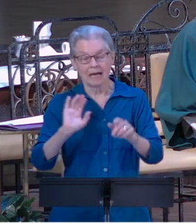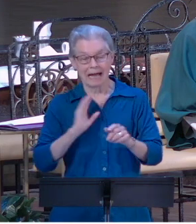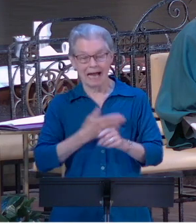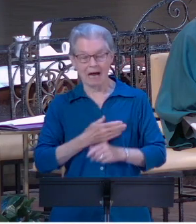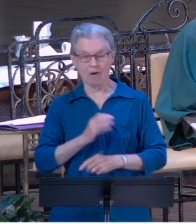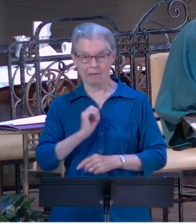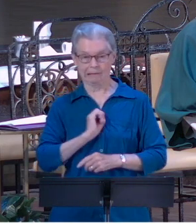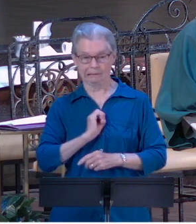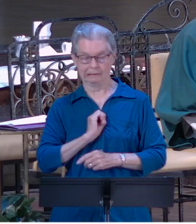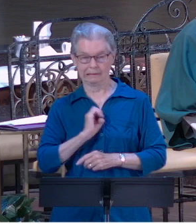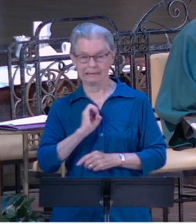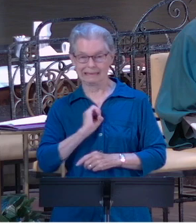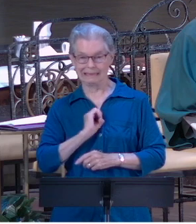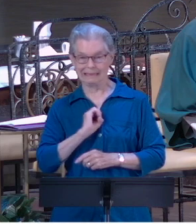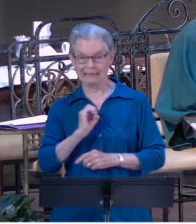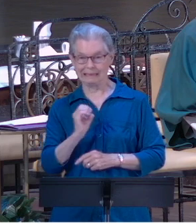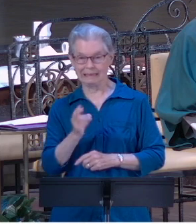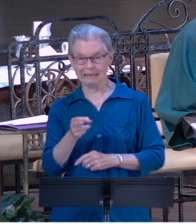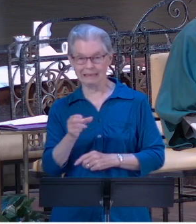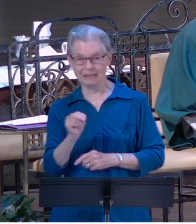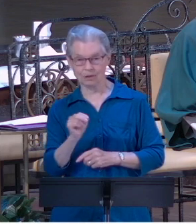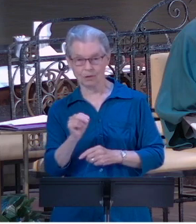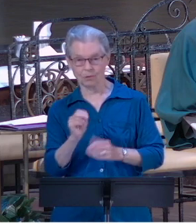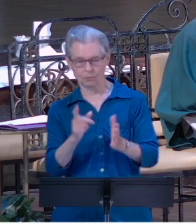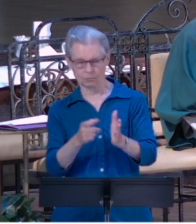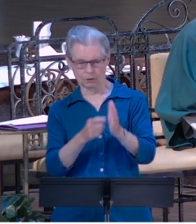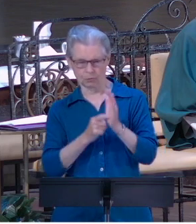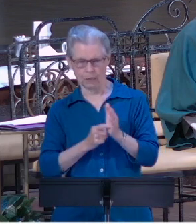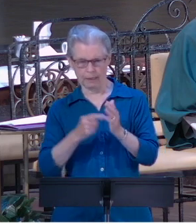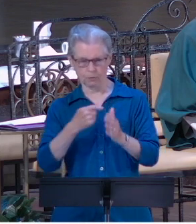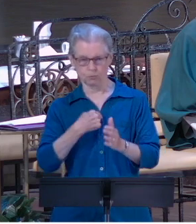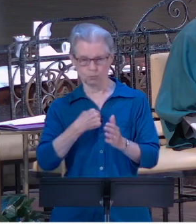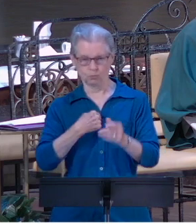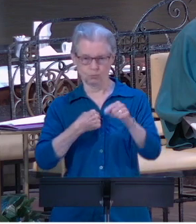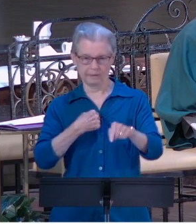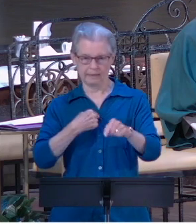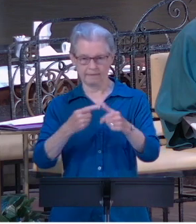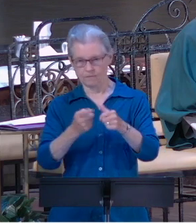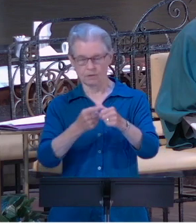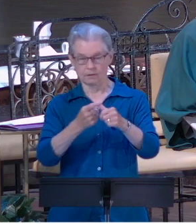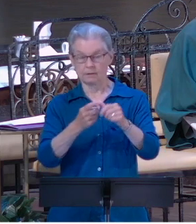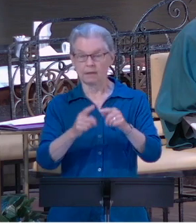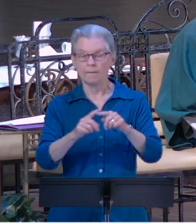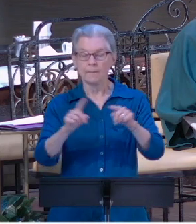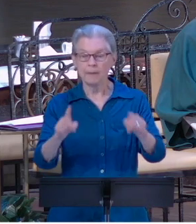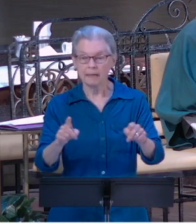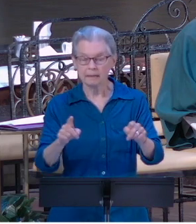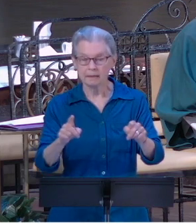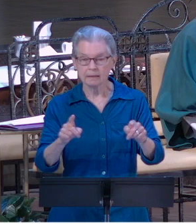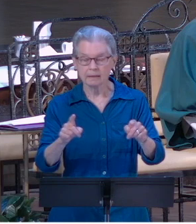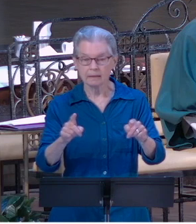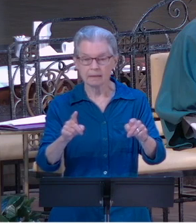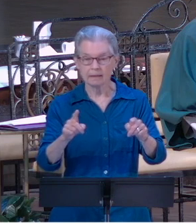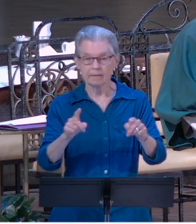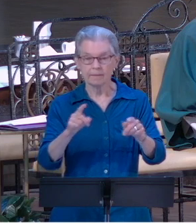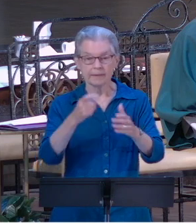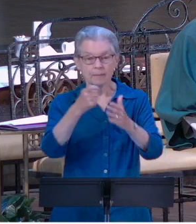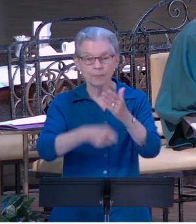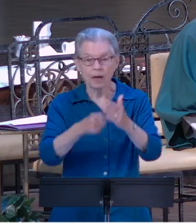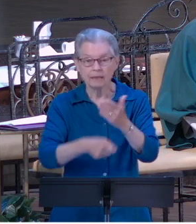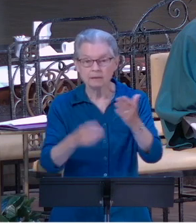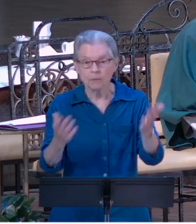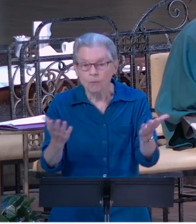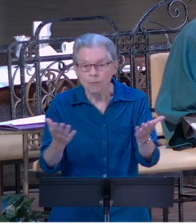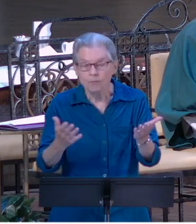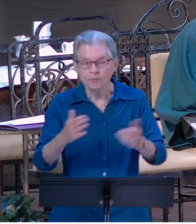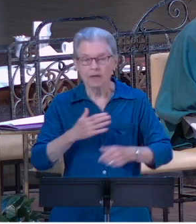control, security, and domination. The price is our willingness to let